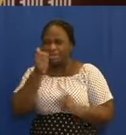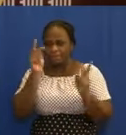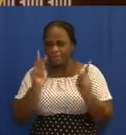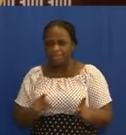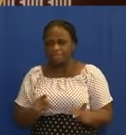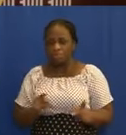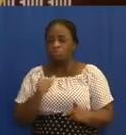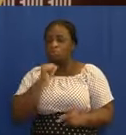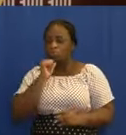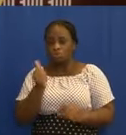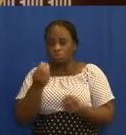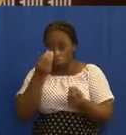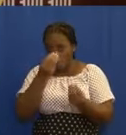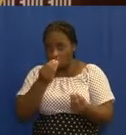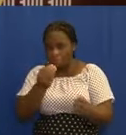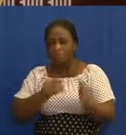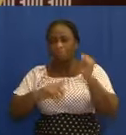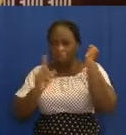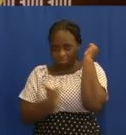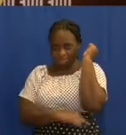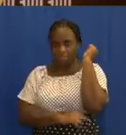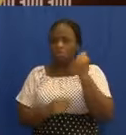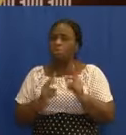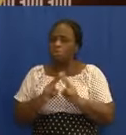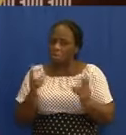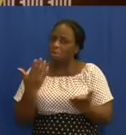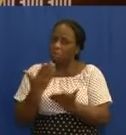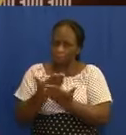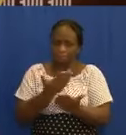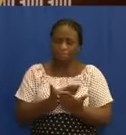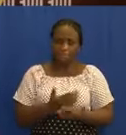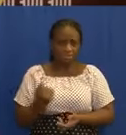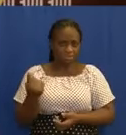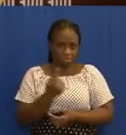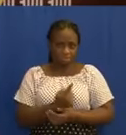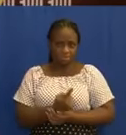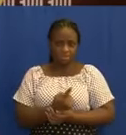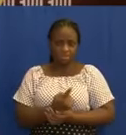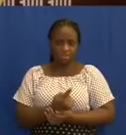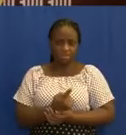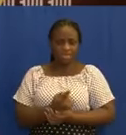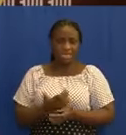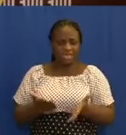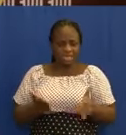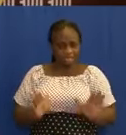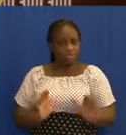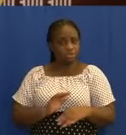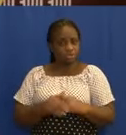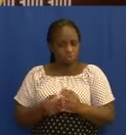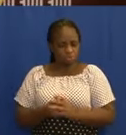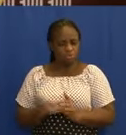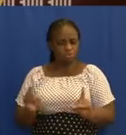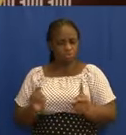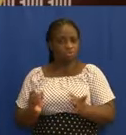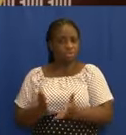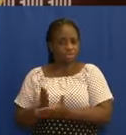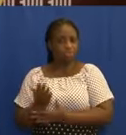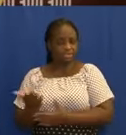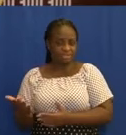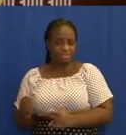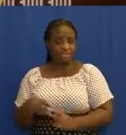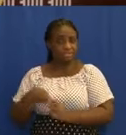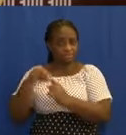ni babu mla bayewa no wo mi panyefai ye ke gbejiano toe